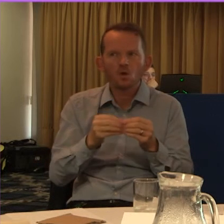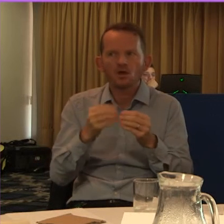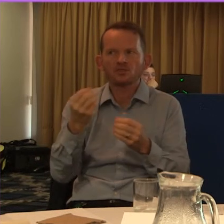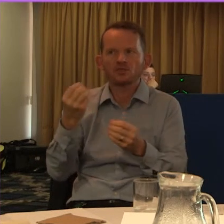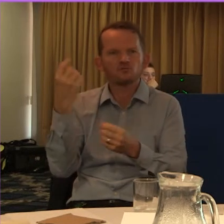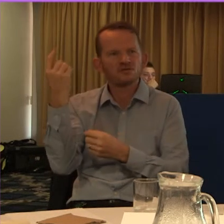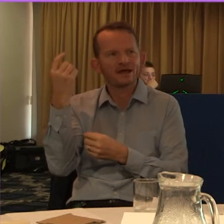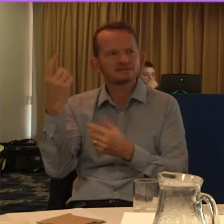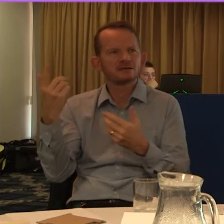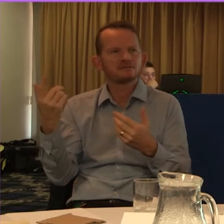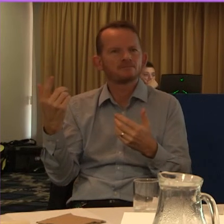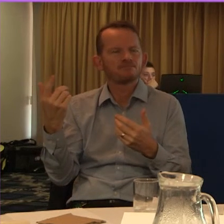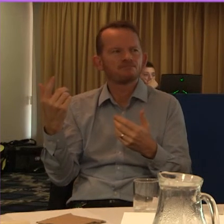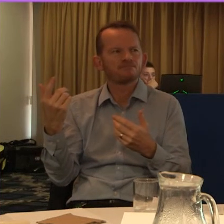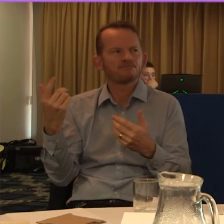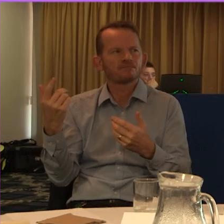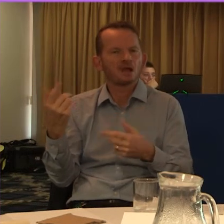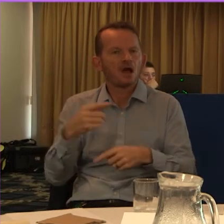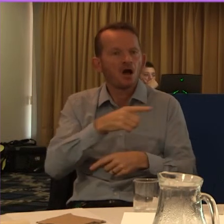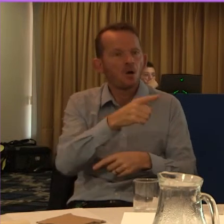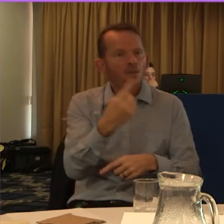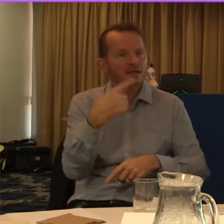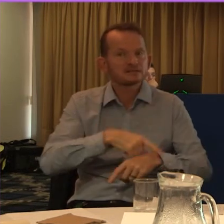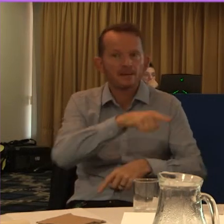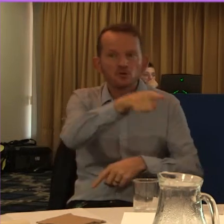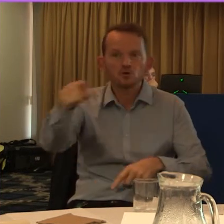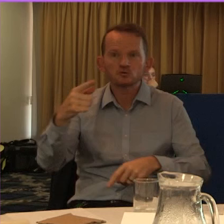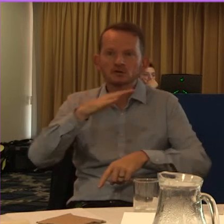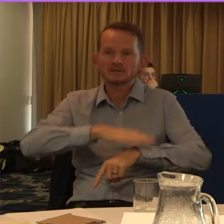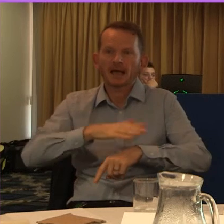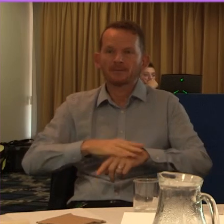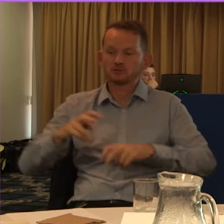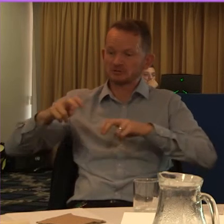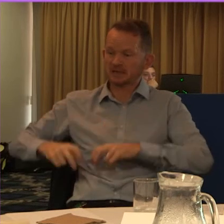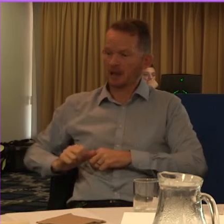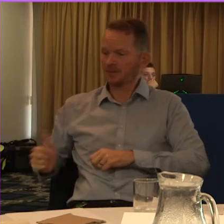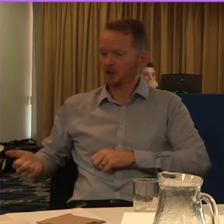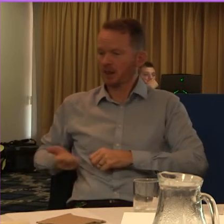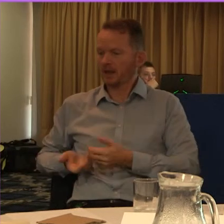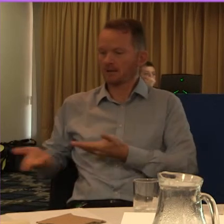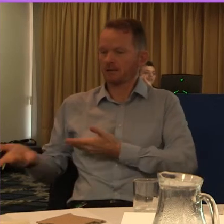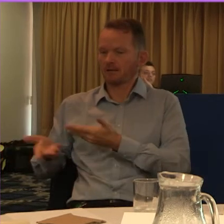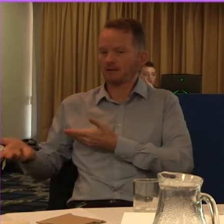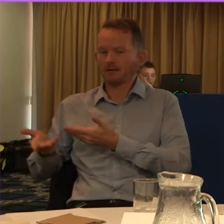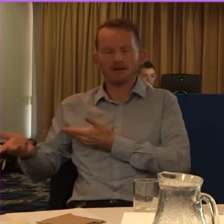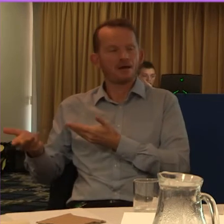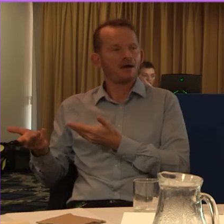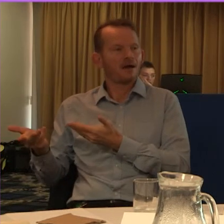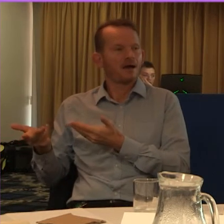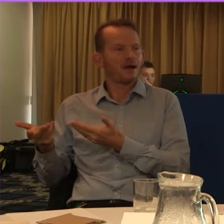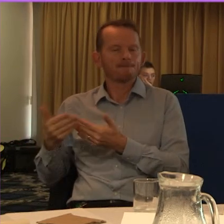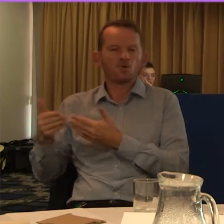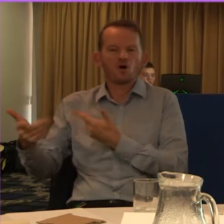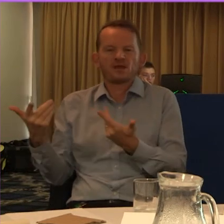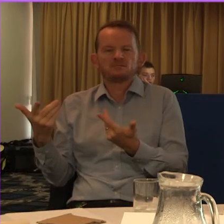we sit on that divide. So when was the last time you took time to have a conversation with a colleague that was more than a transaction